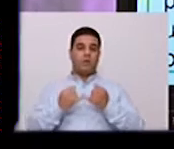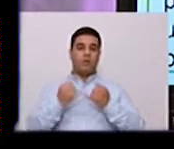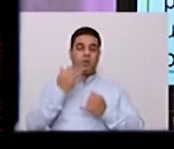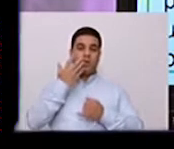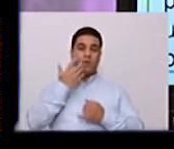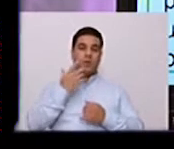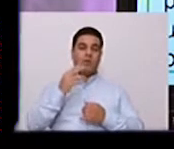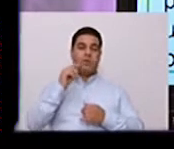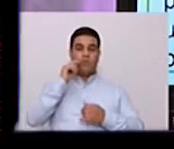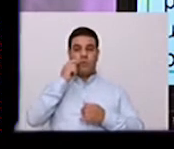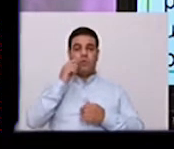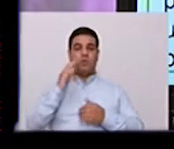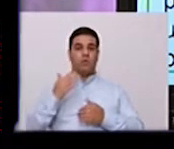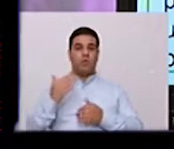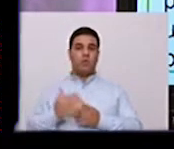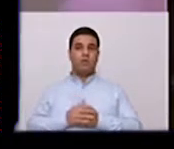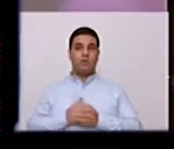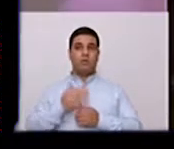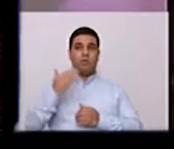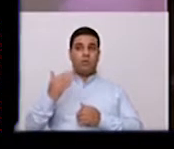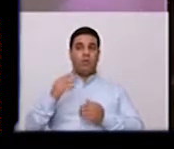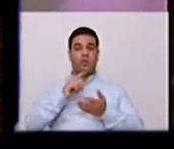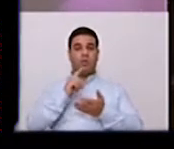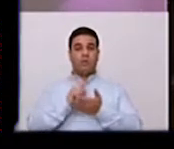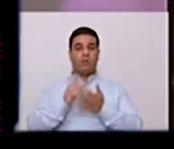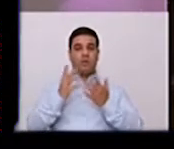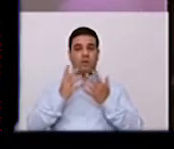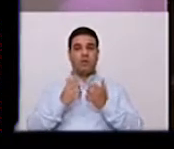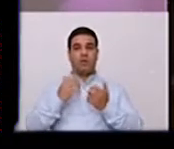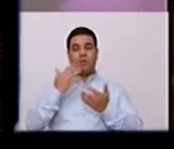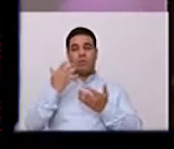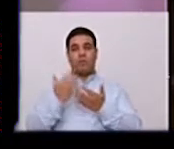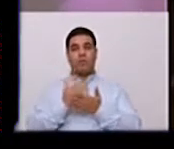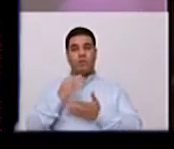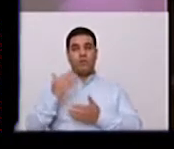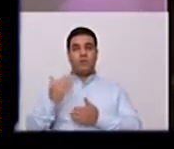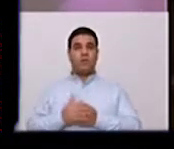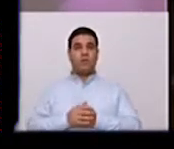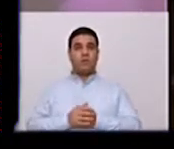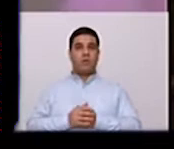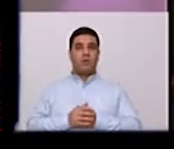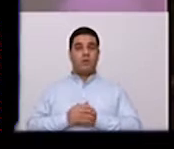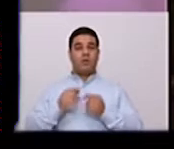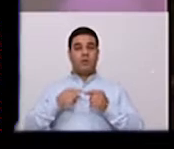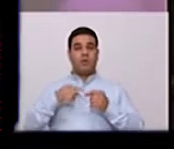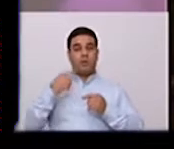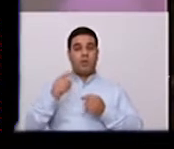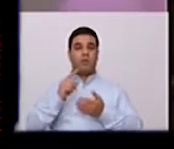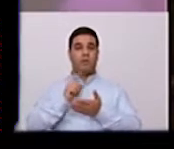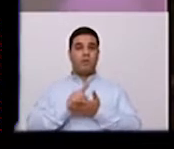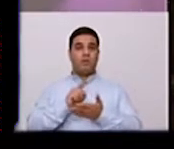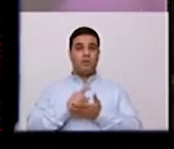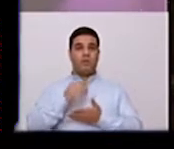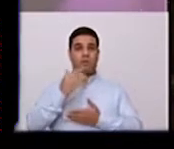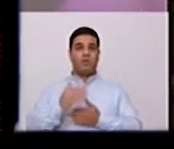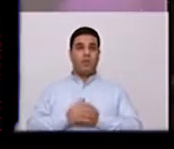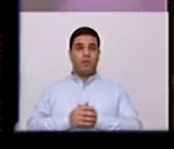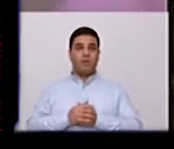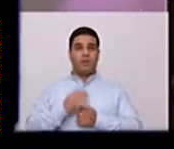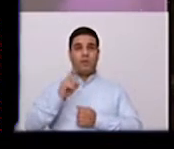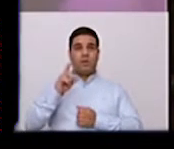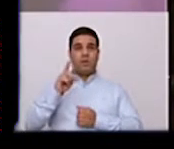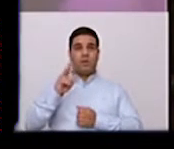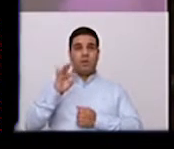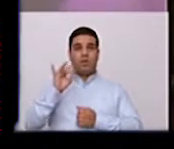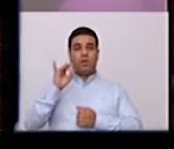rangli piyoz boshga ega bo'ladi? Buni albatta hisoblab topasiz. Keyingi masala shartimizda